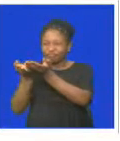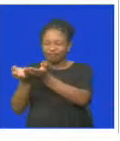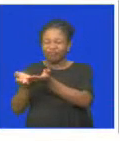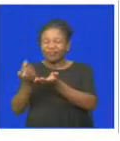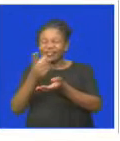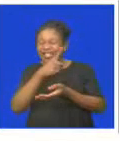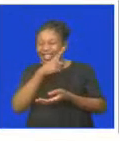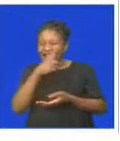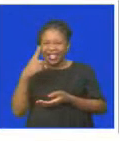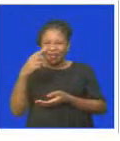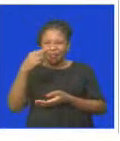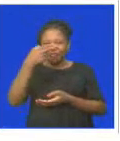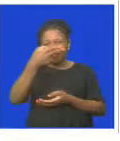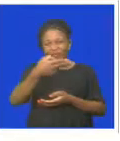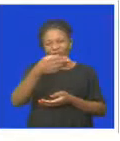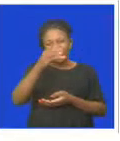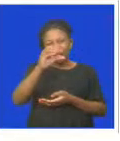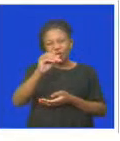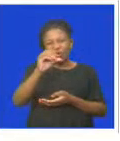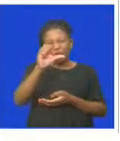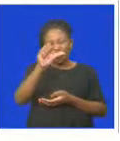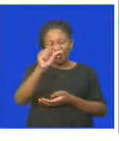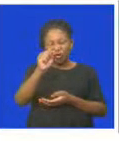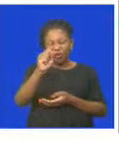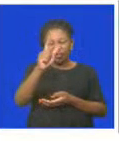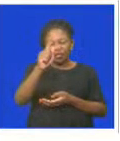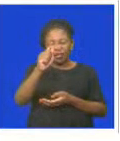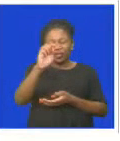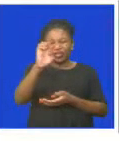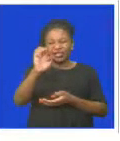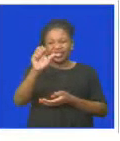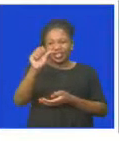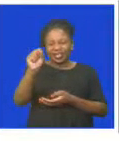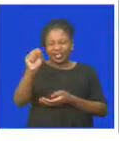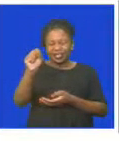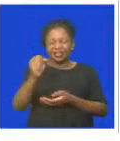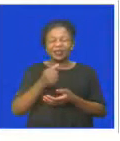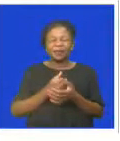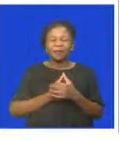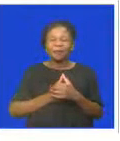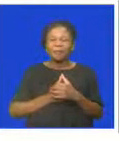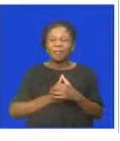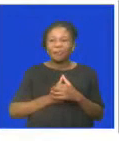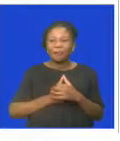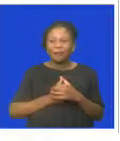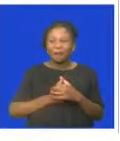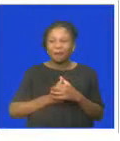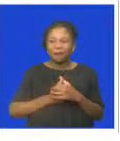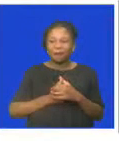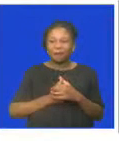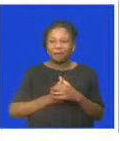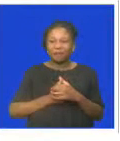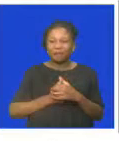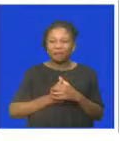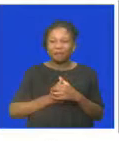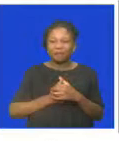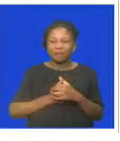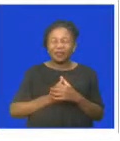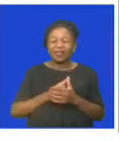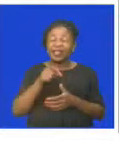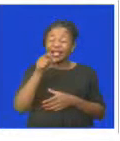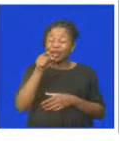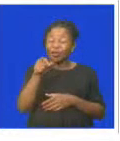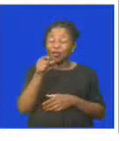called an air hostess. An air hostess serves the passengers in